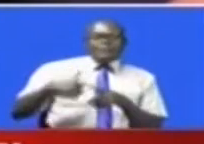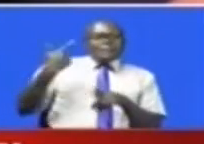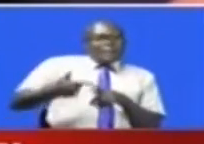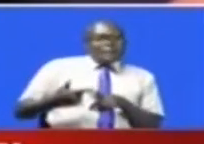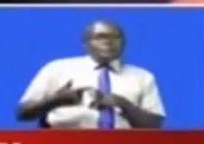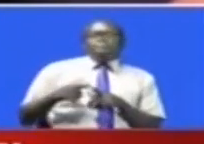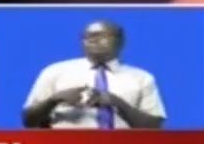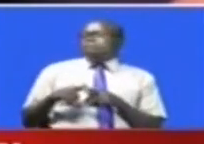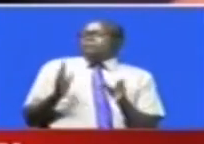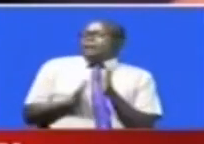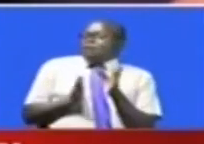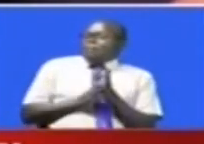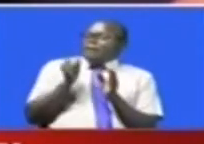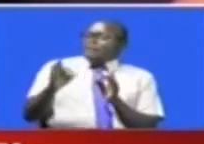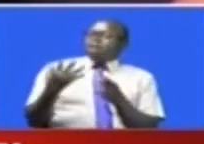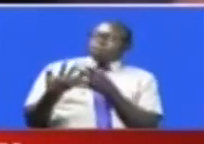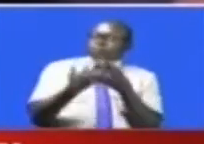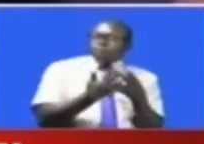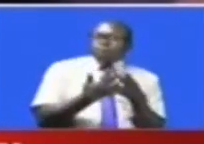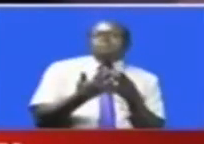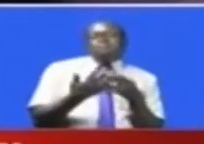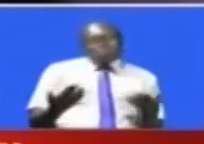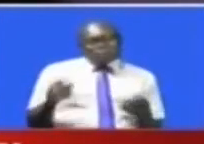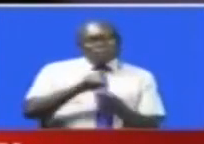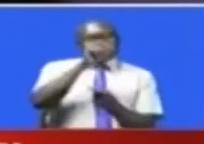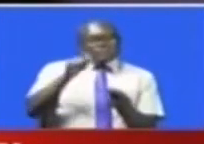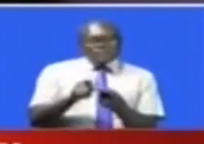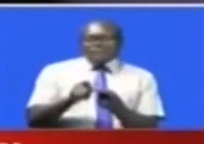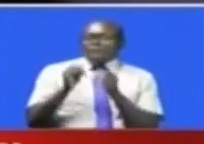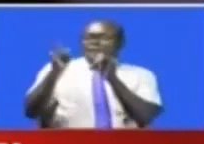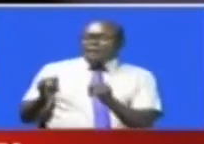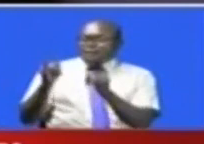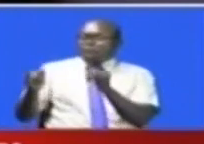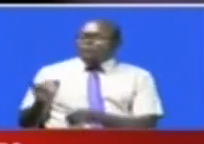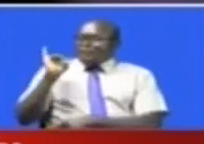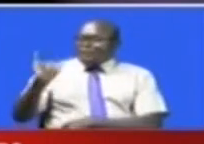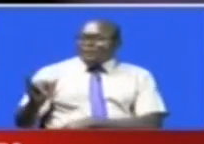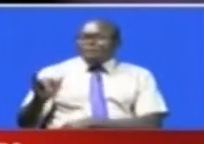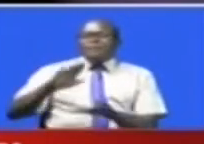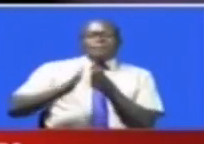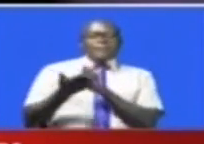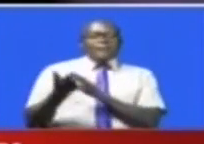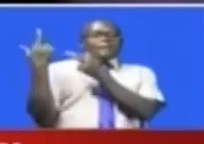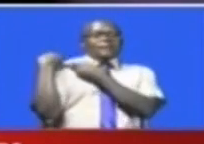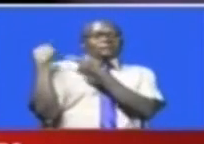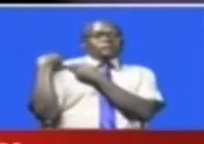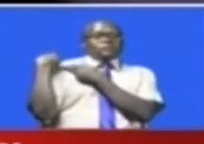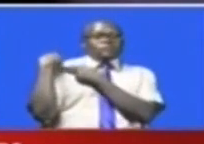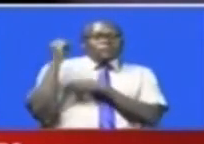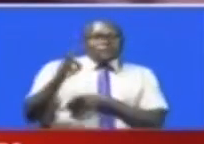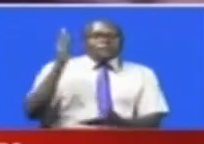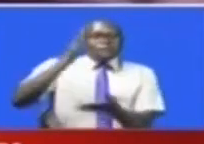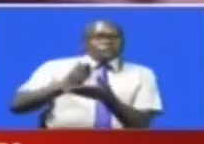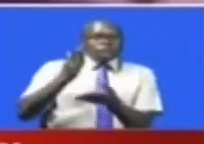may recommend if there are prosecutions and the specific individuals that may be held to account on if at